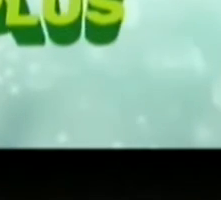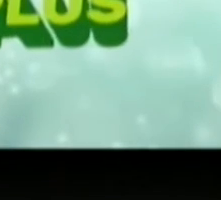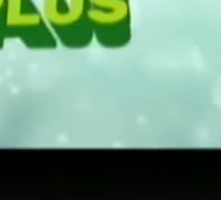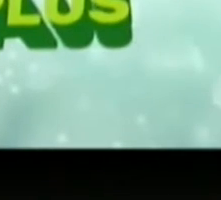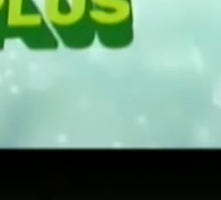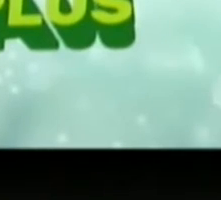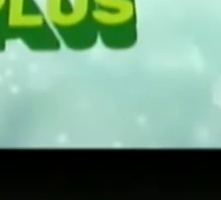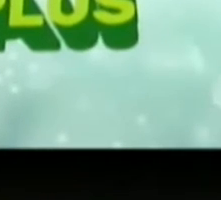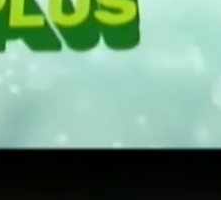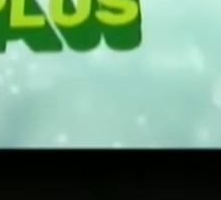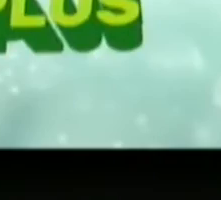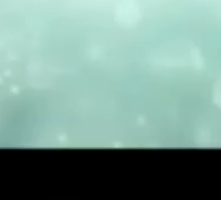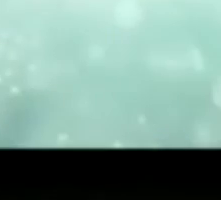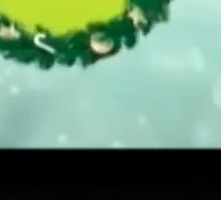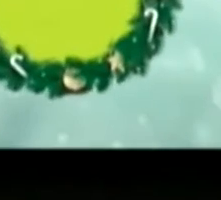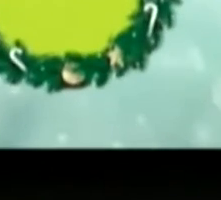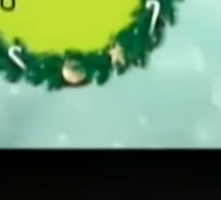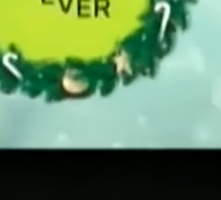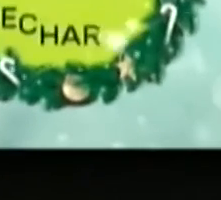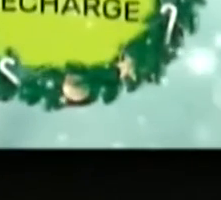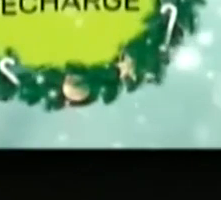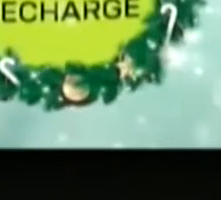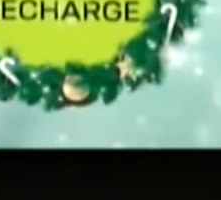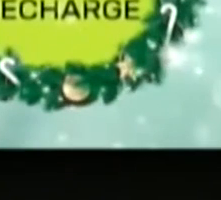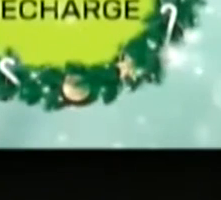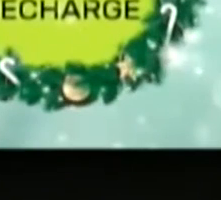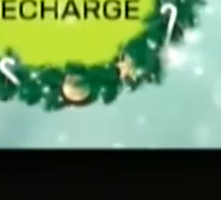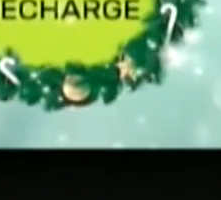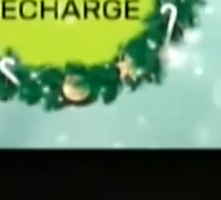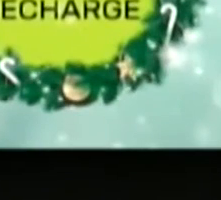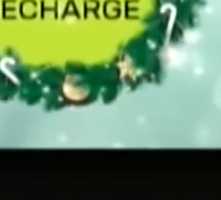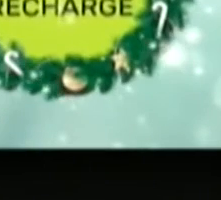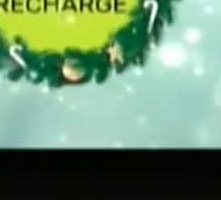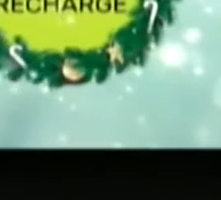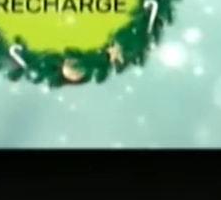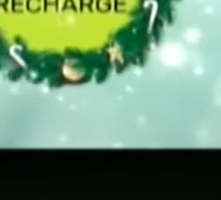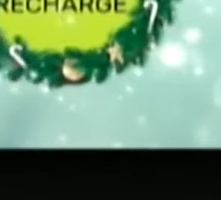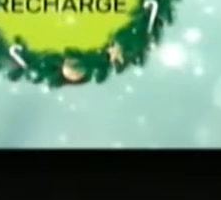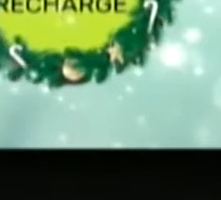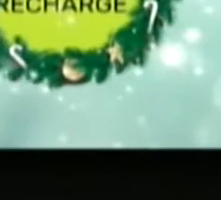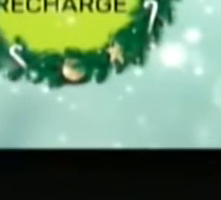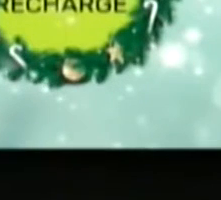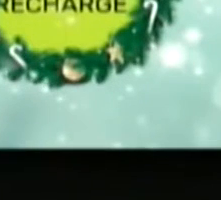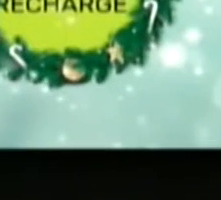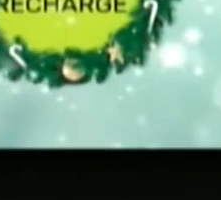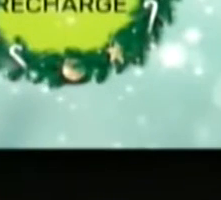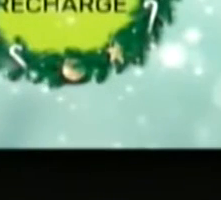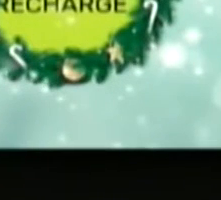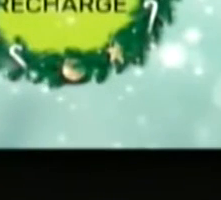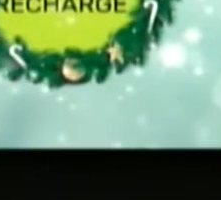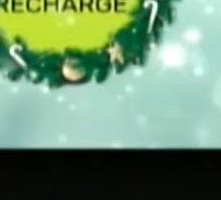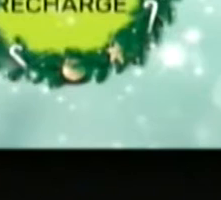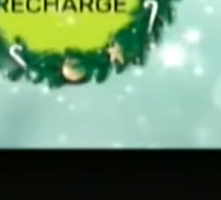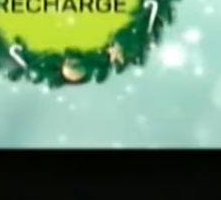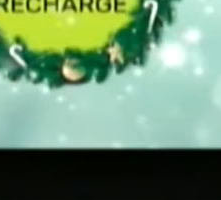and every day is now Christmas. Existing Glow customers will get 400% bonus on every recharge and 100 MB data